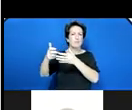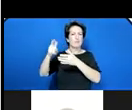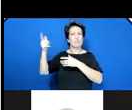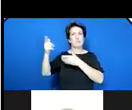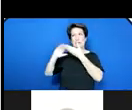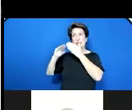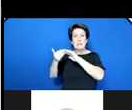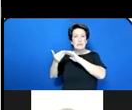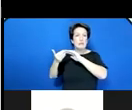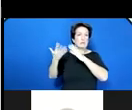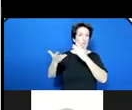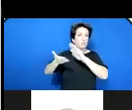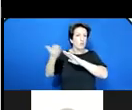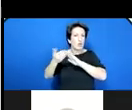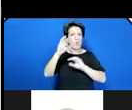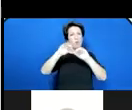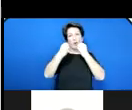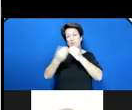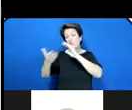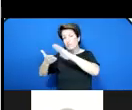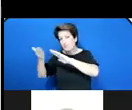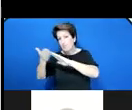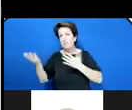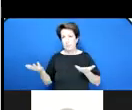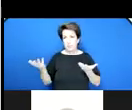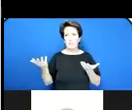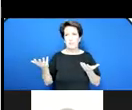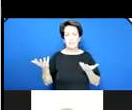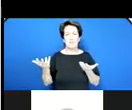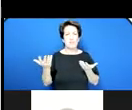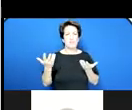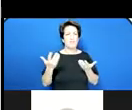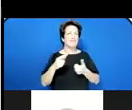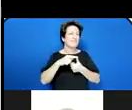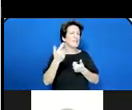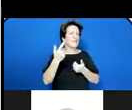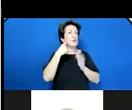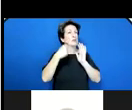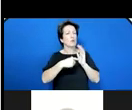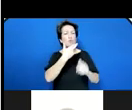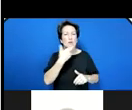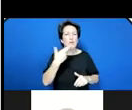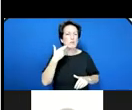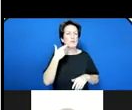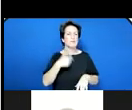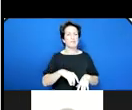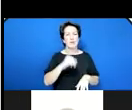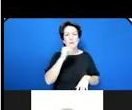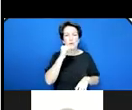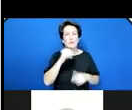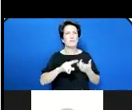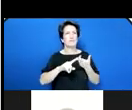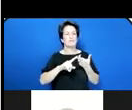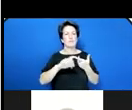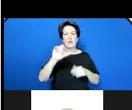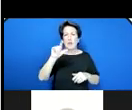and organizations. And the ones that you'd be most familiar with are restaurants, bars, nightclubs, also sport